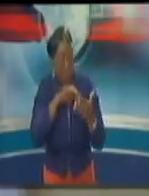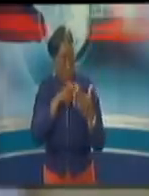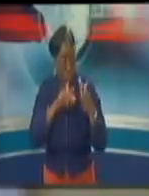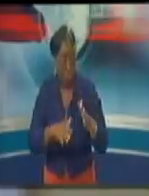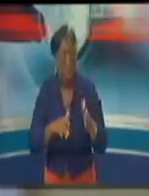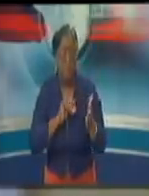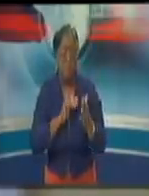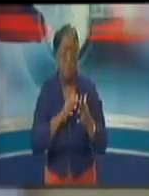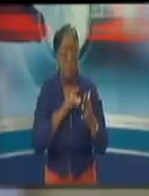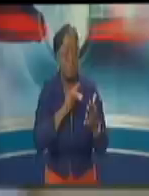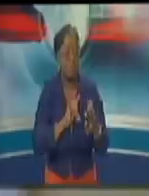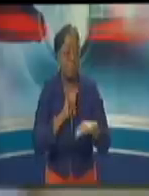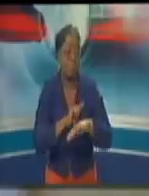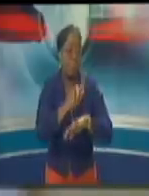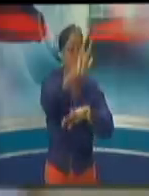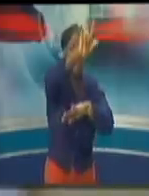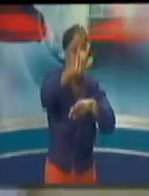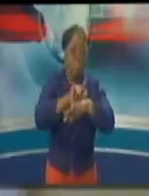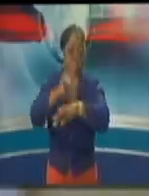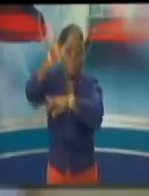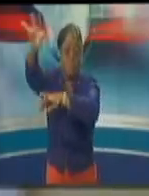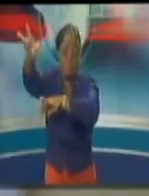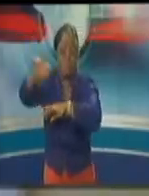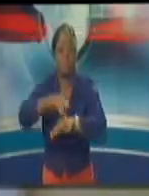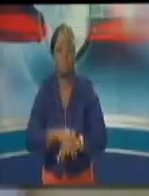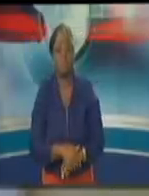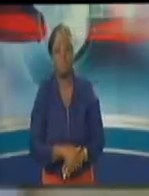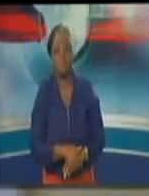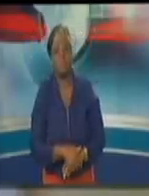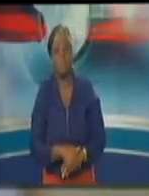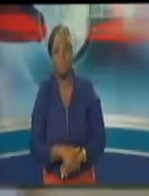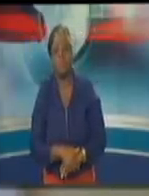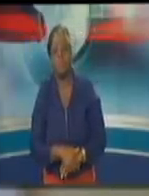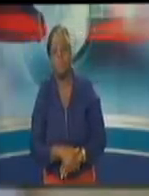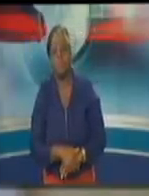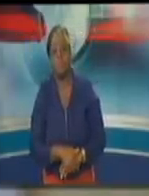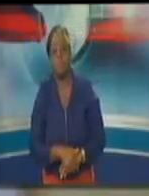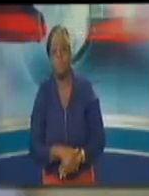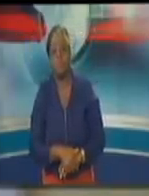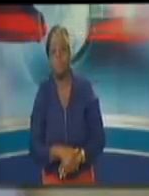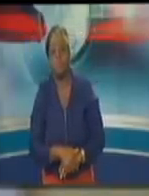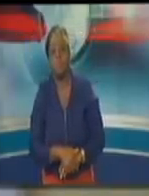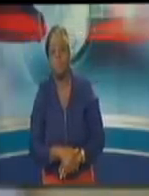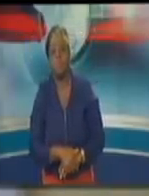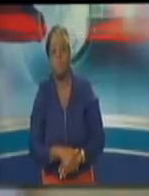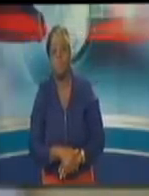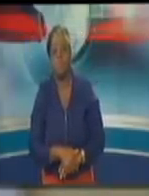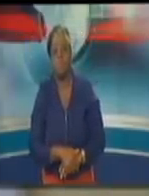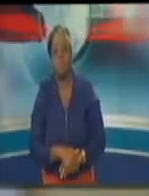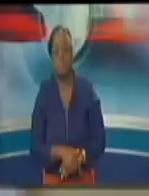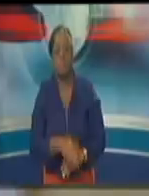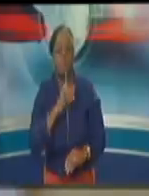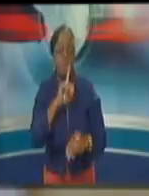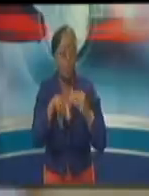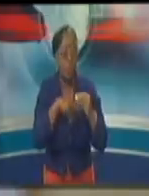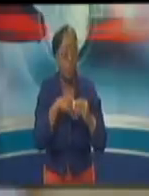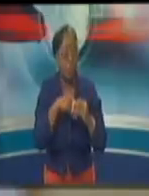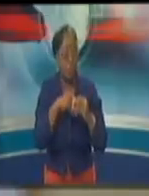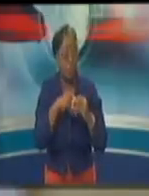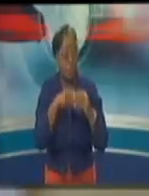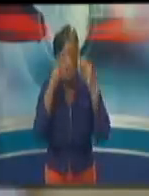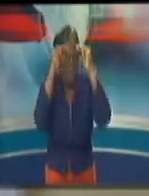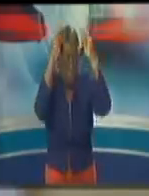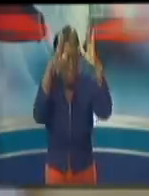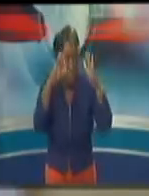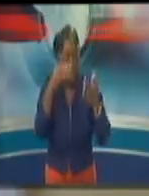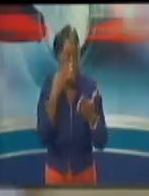their concerns are about rent. And you did say that the conversation was happening with the Minister of Finance and that he was overseeing